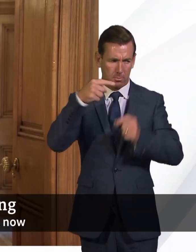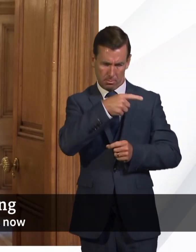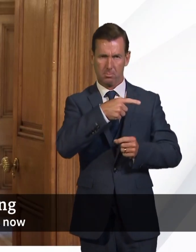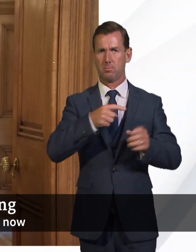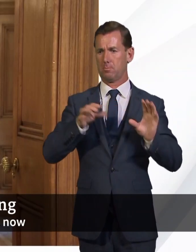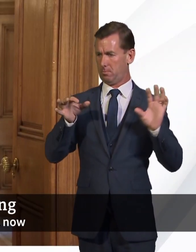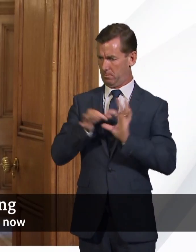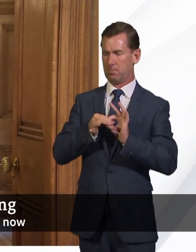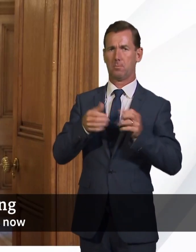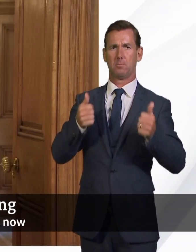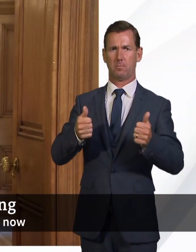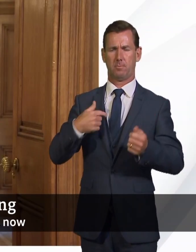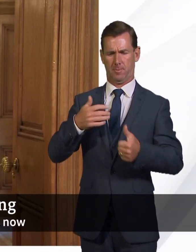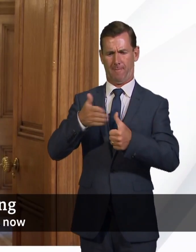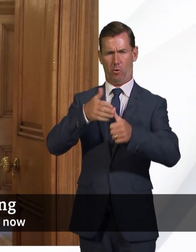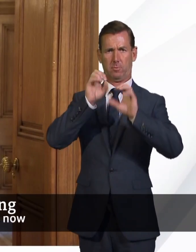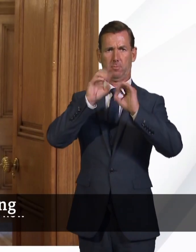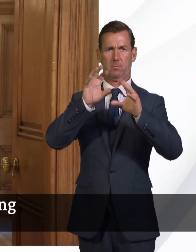you on the latest coronavirus data.